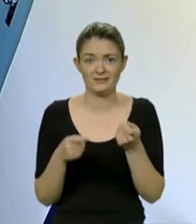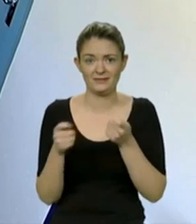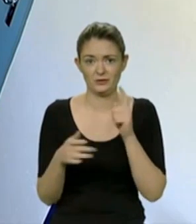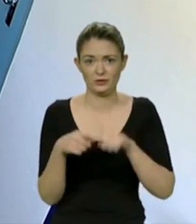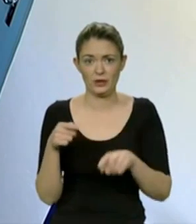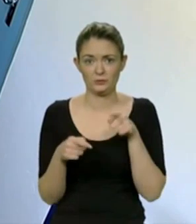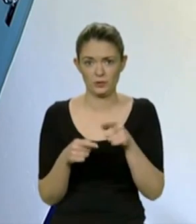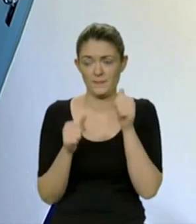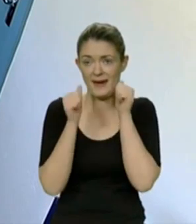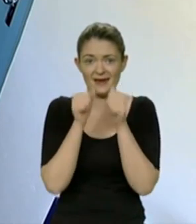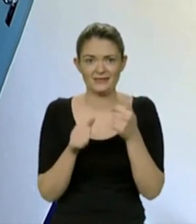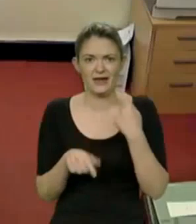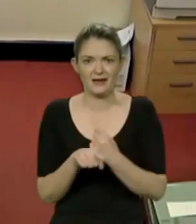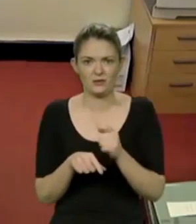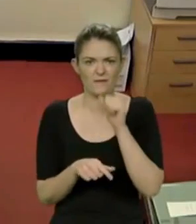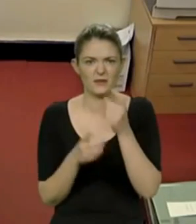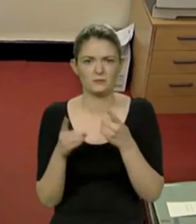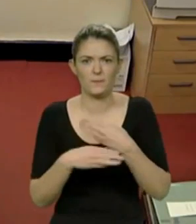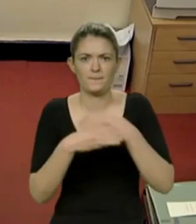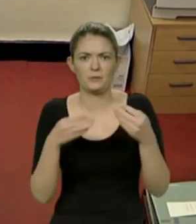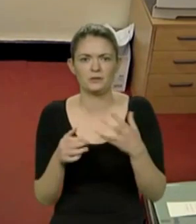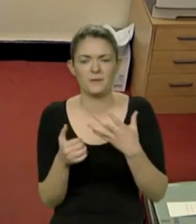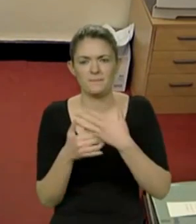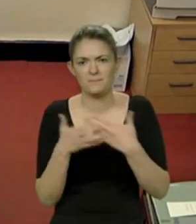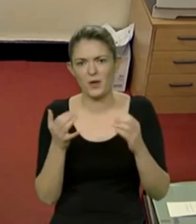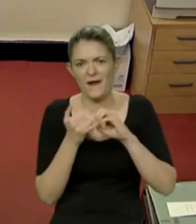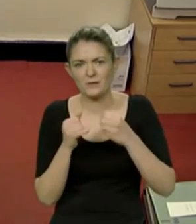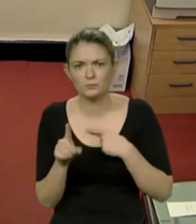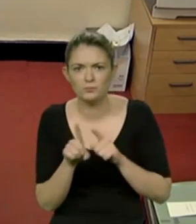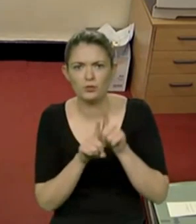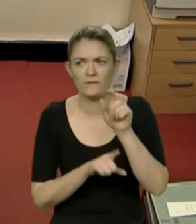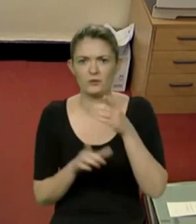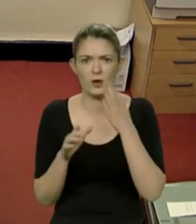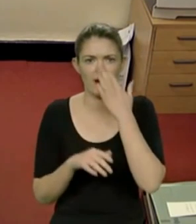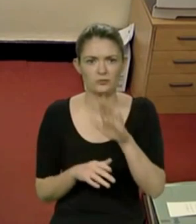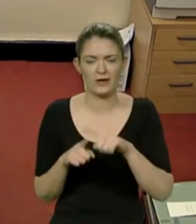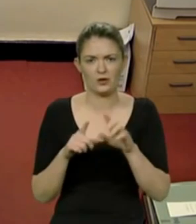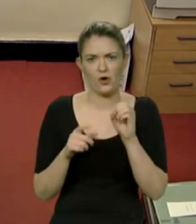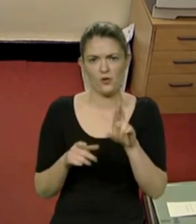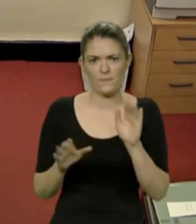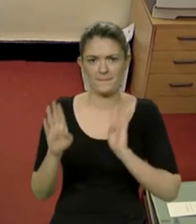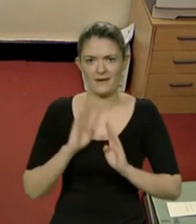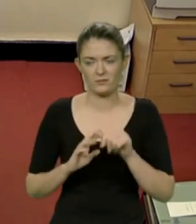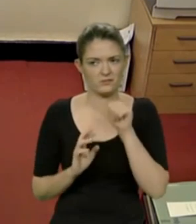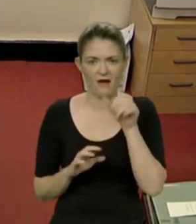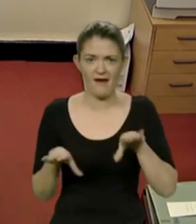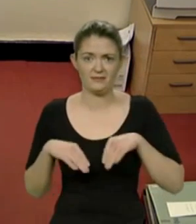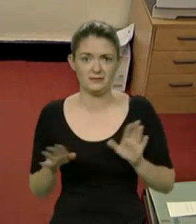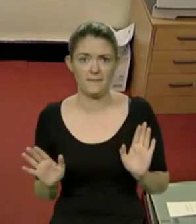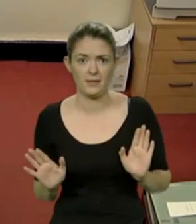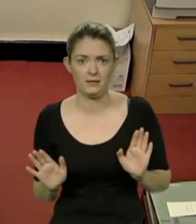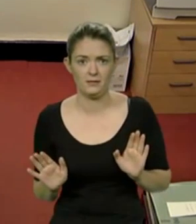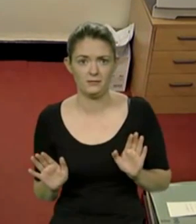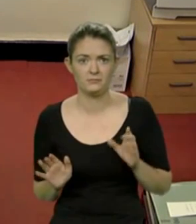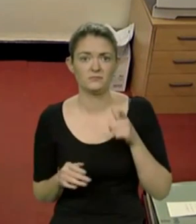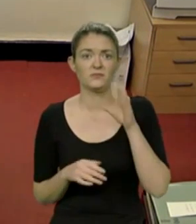really done that much of an effort to improve on your attitude or your behaviour. It's unacceptable, Duffy. The CO